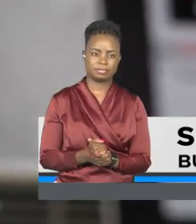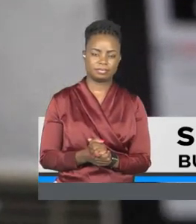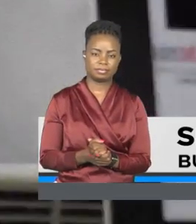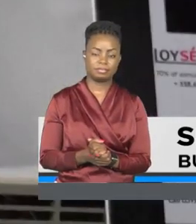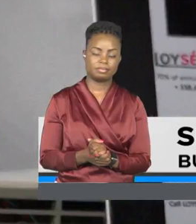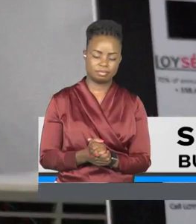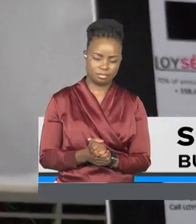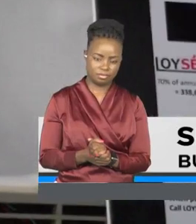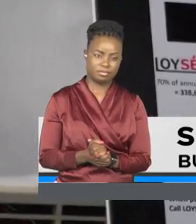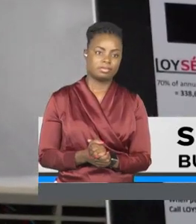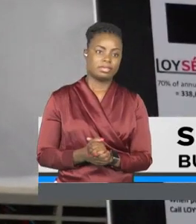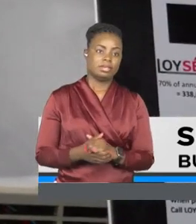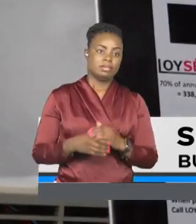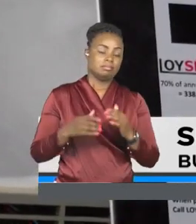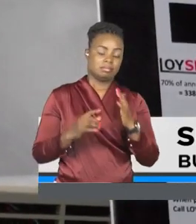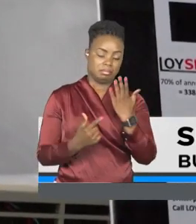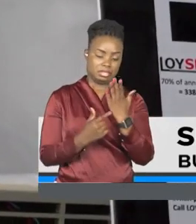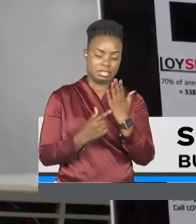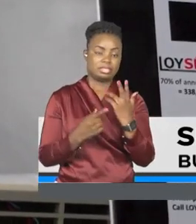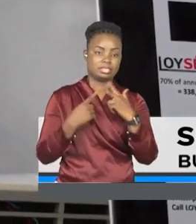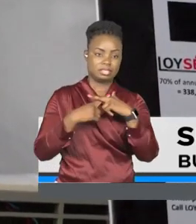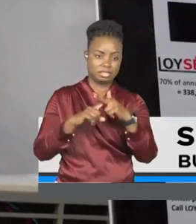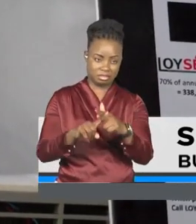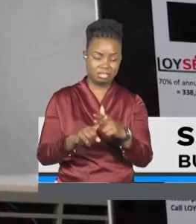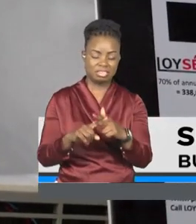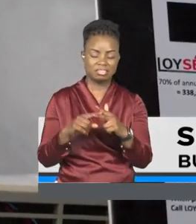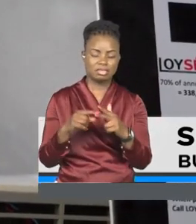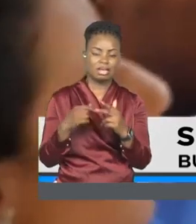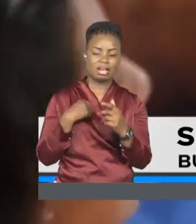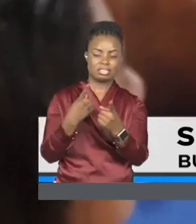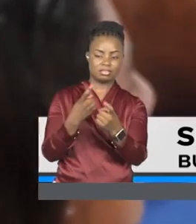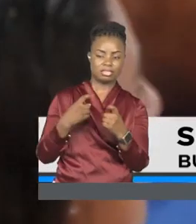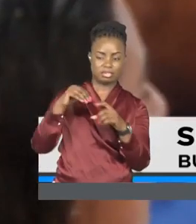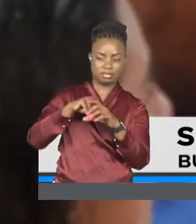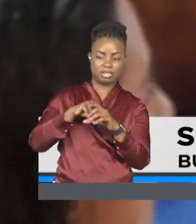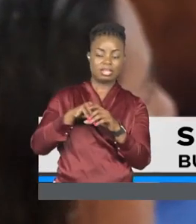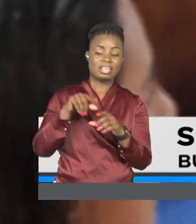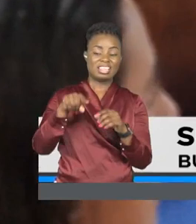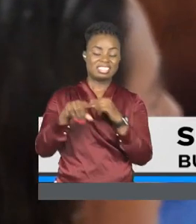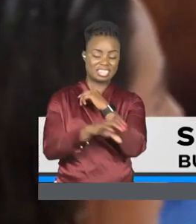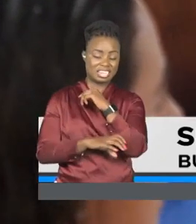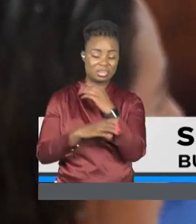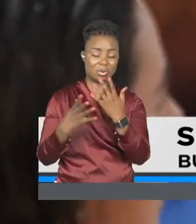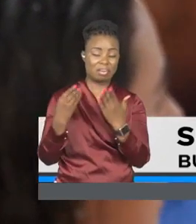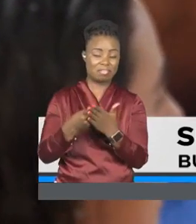The relative novelty of tech startups adds to the cautious attitude of investors in a country where financial resources are